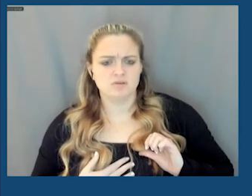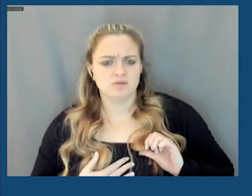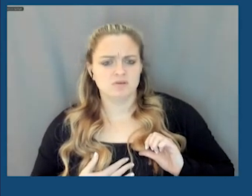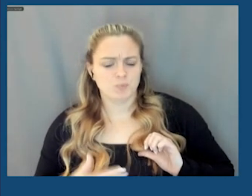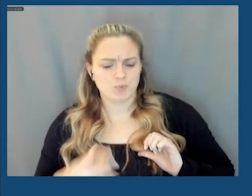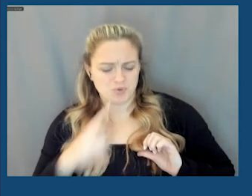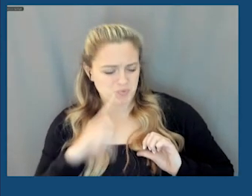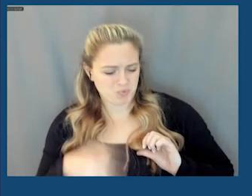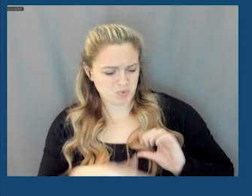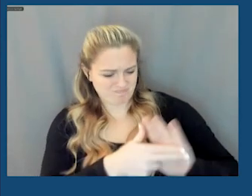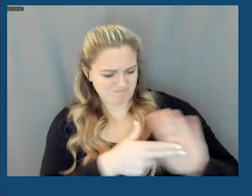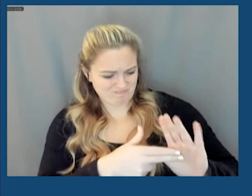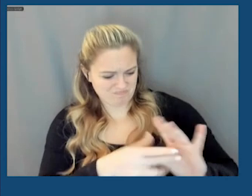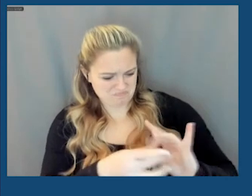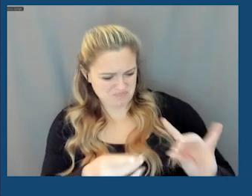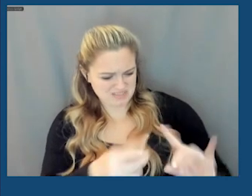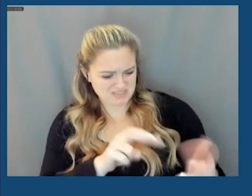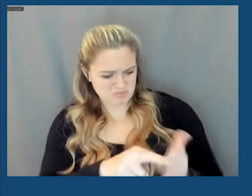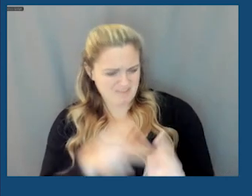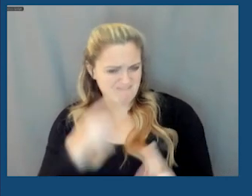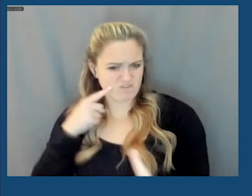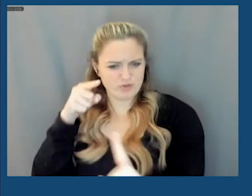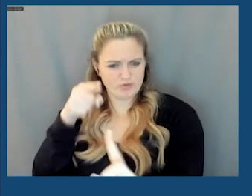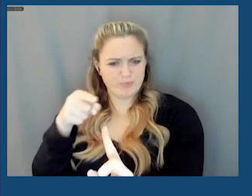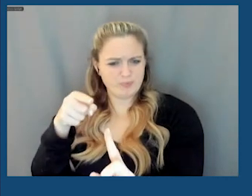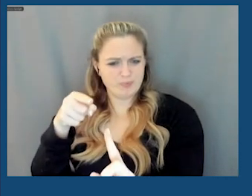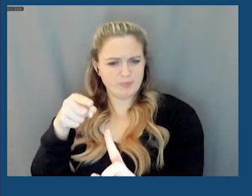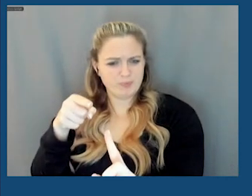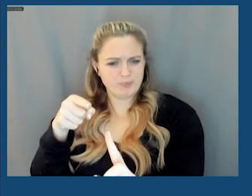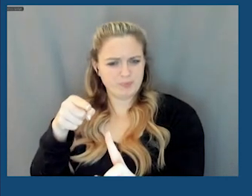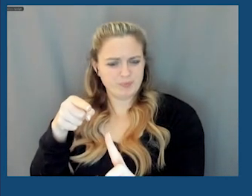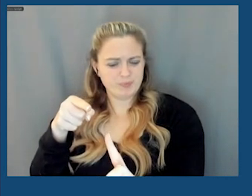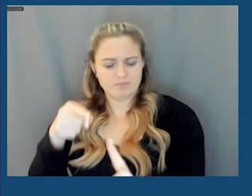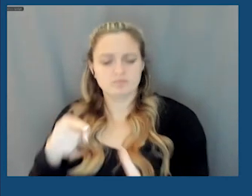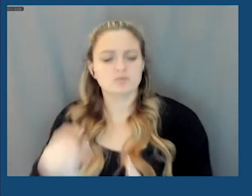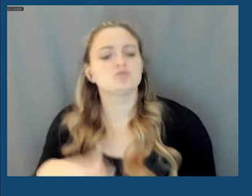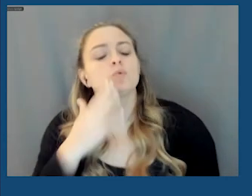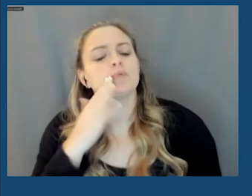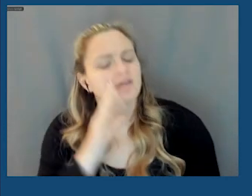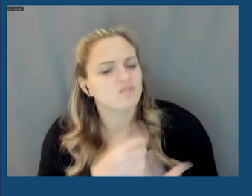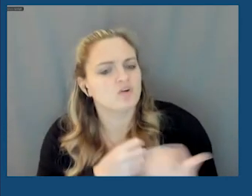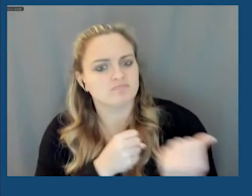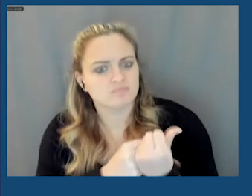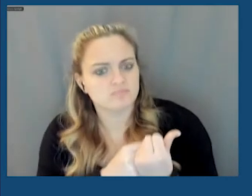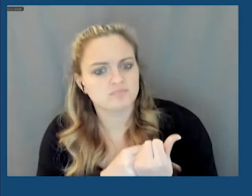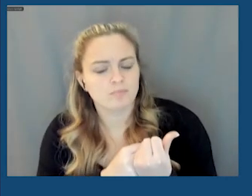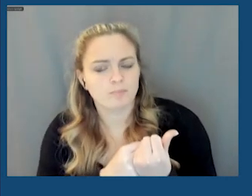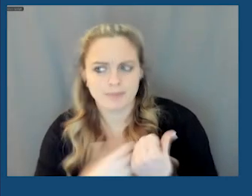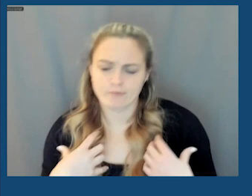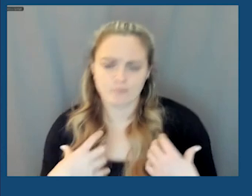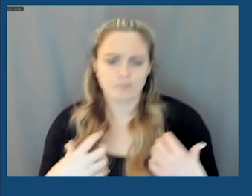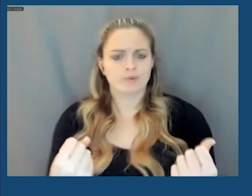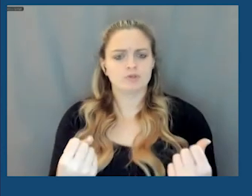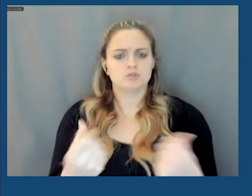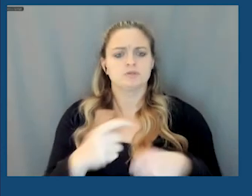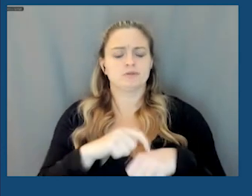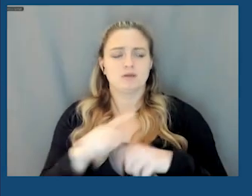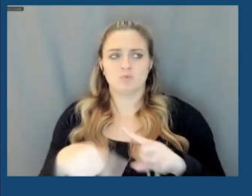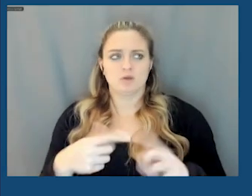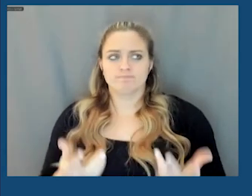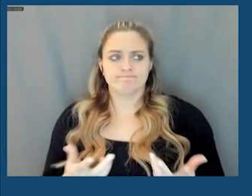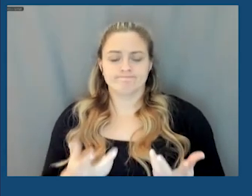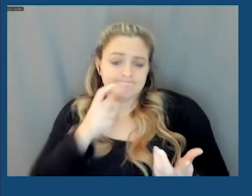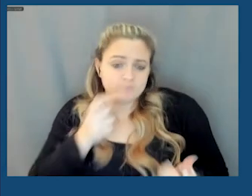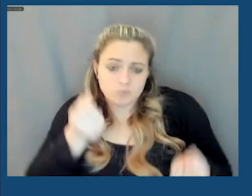hateful message is meant for you. So thank you for standing up and being courageous at a time when we just don't